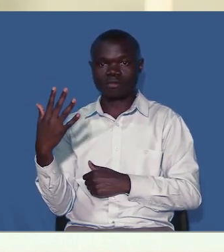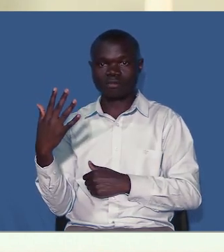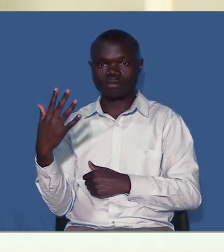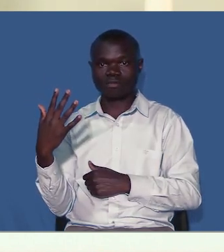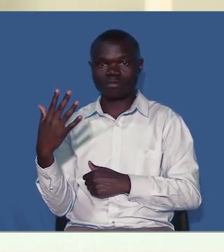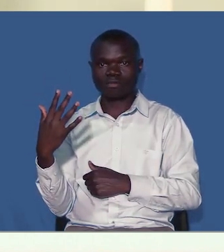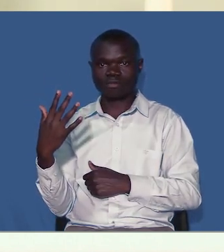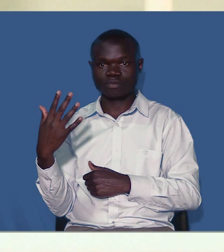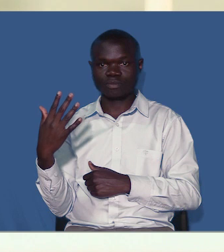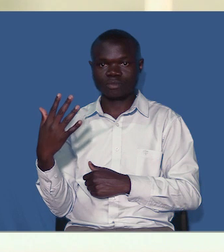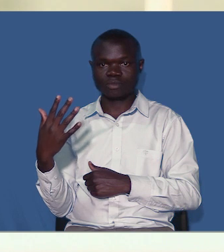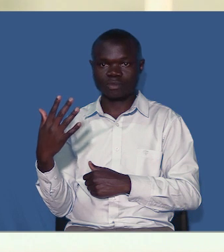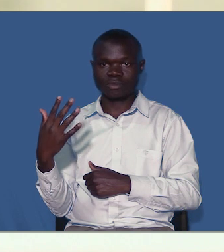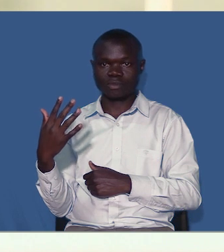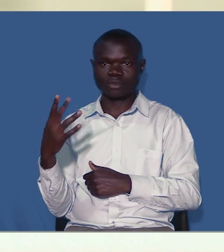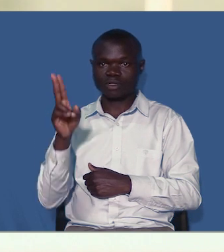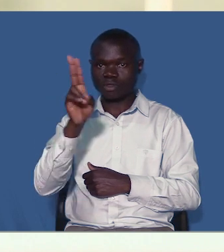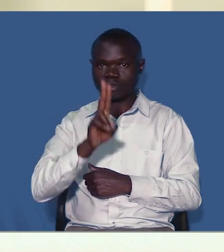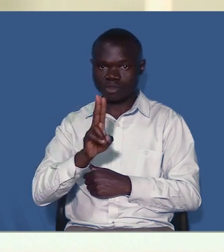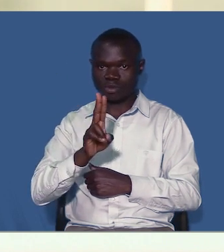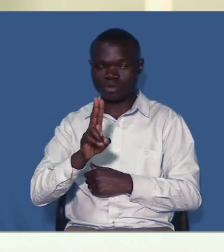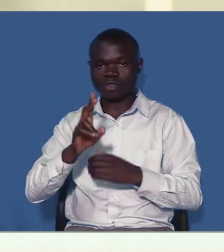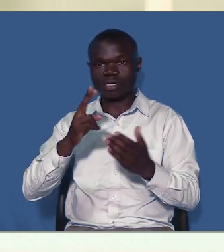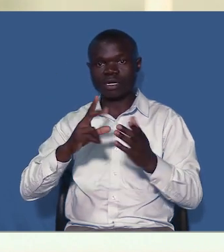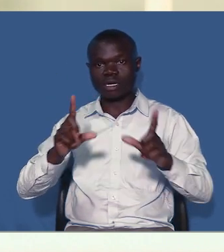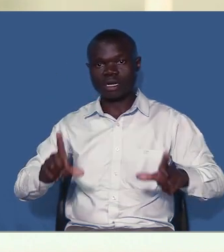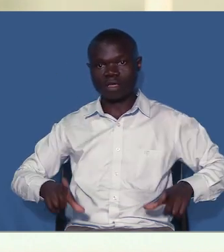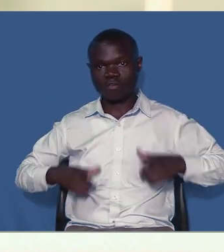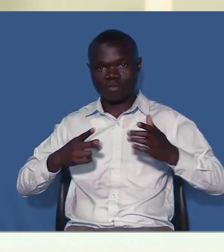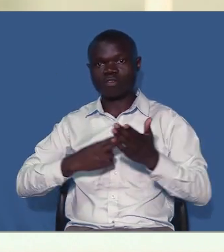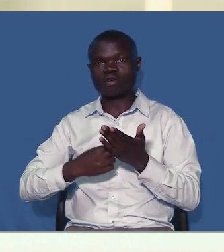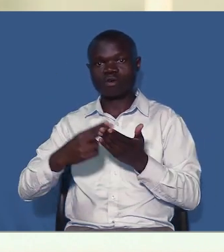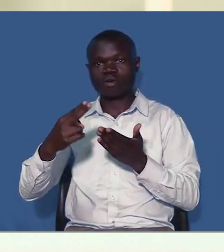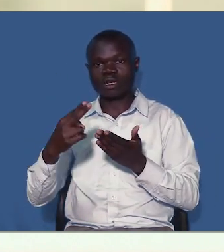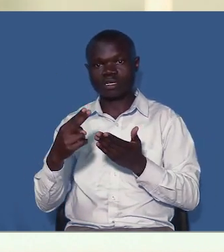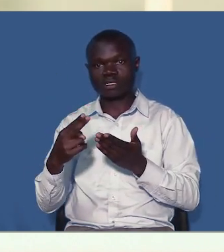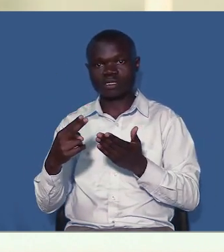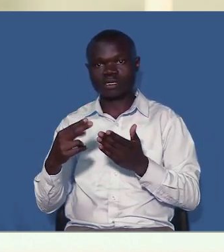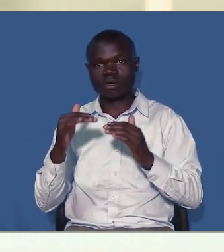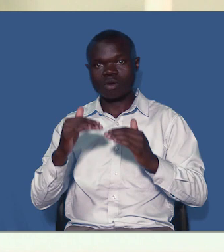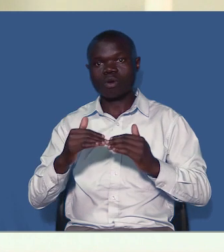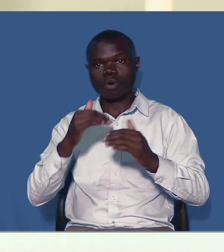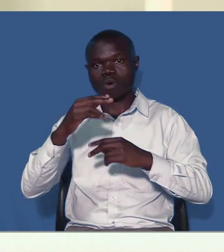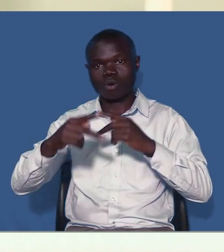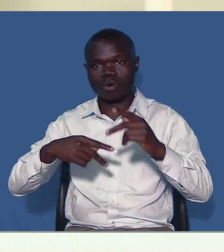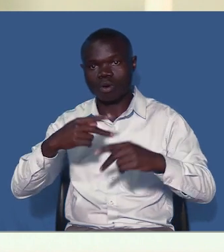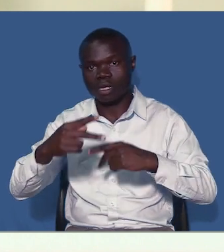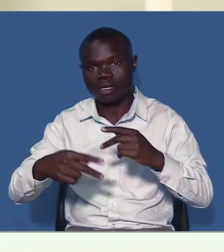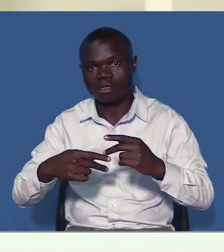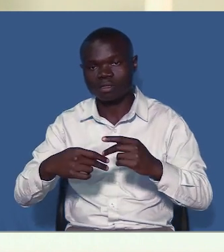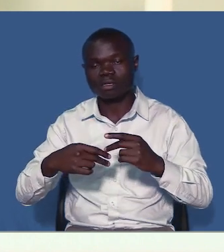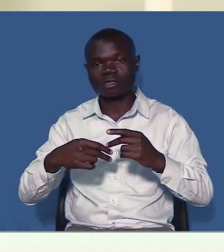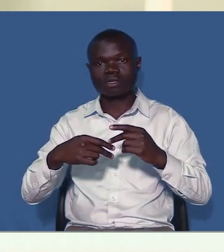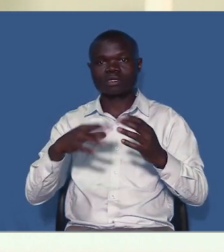of holiness and ongoing spiritual growth, ongoing, brethren, invokes seeking